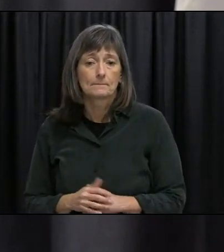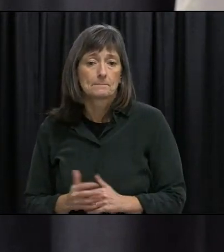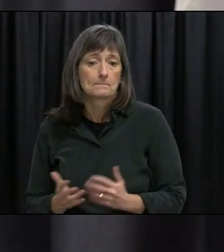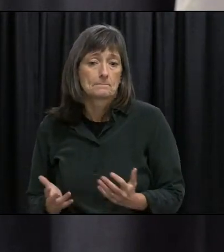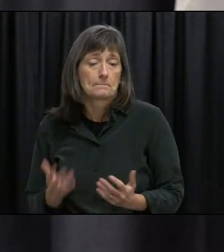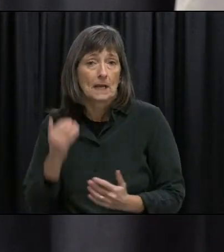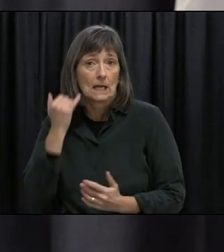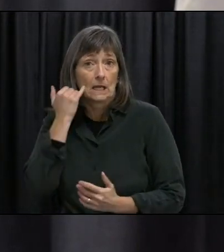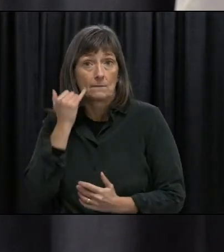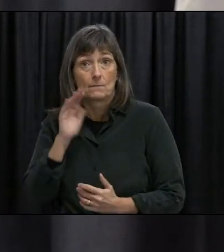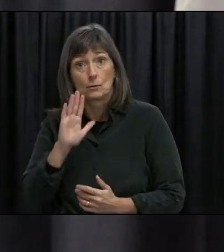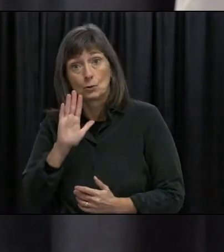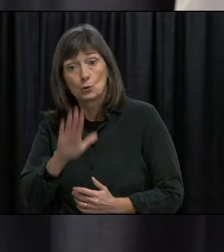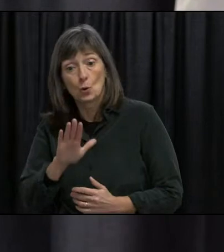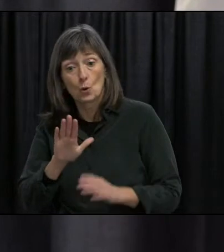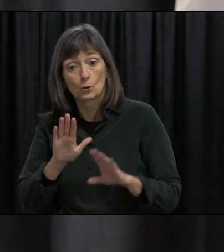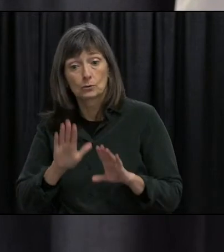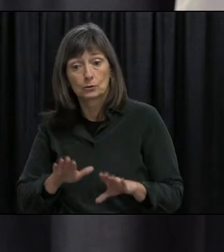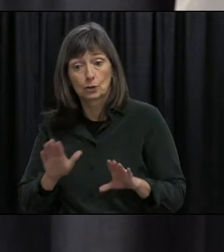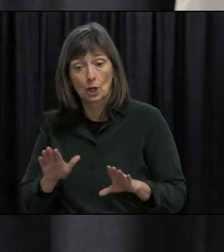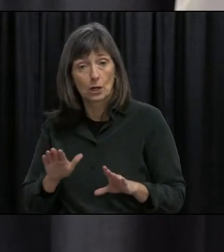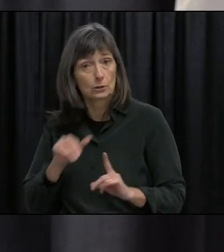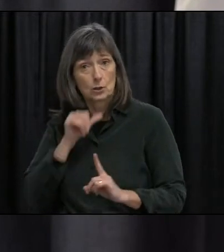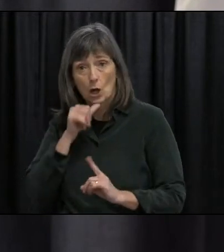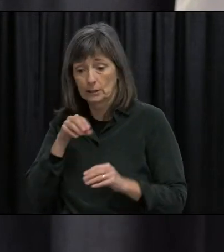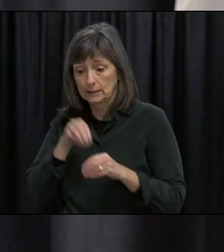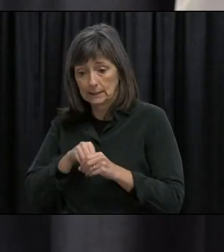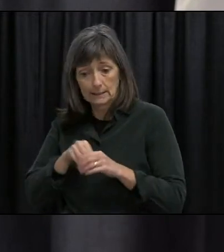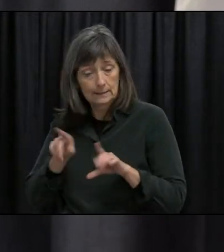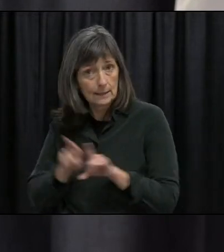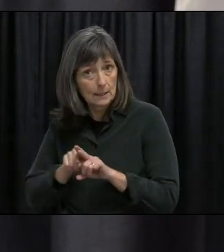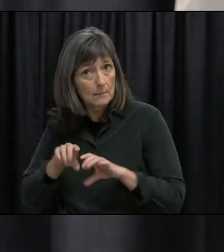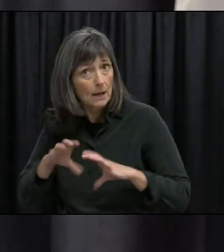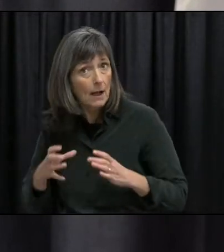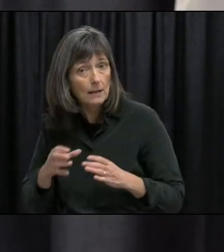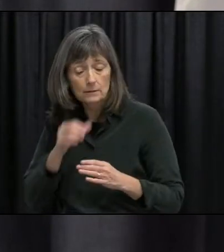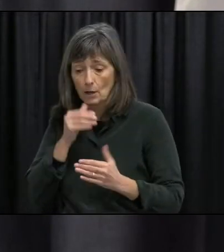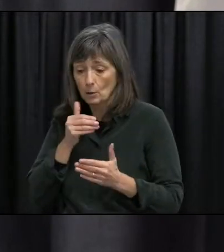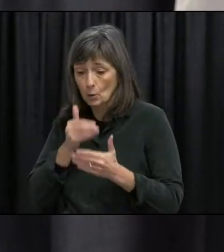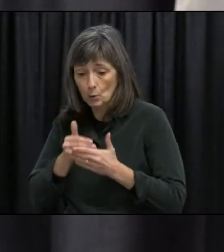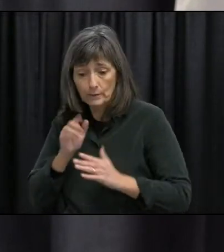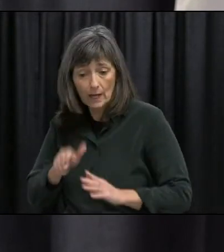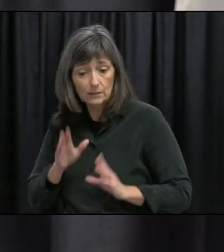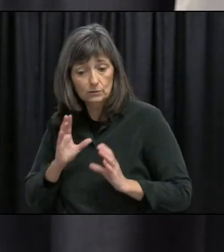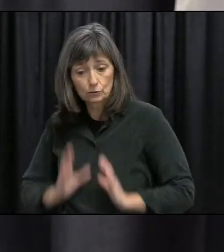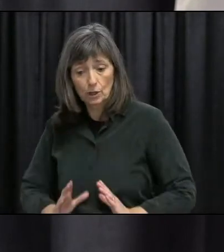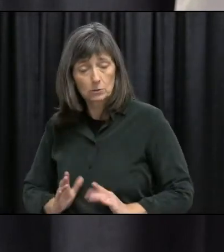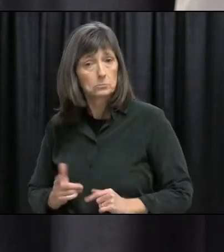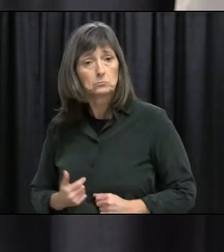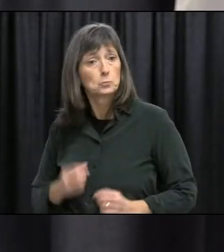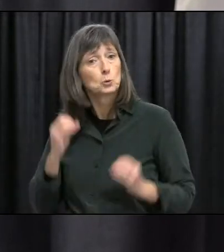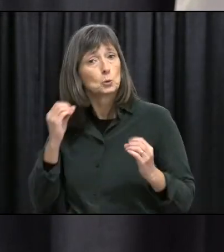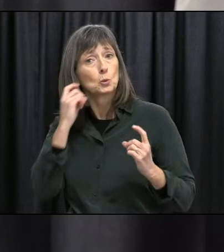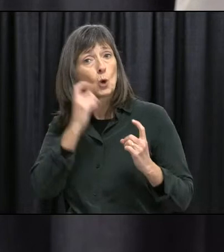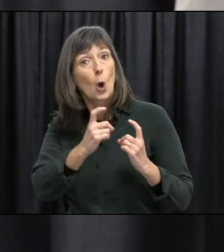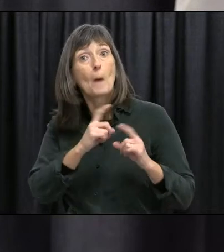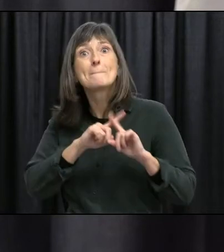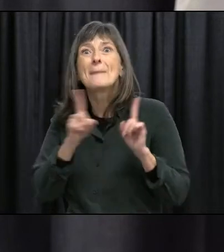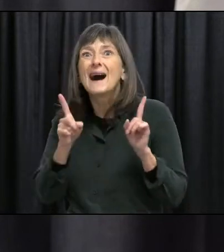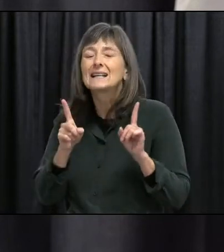If your child is not considered a close contact, then you would have been contacted. But out of an abundance of caution,